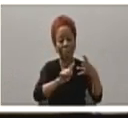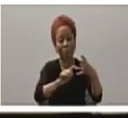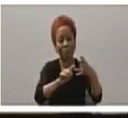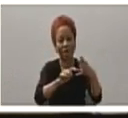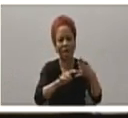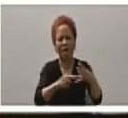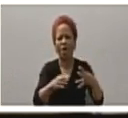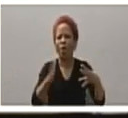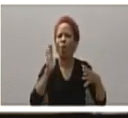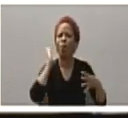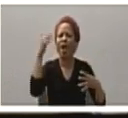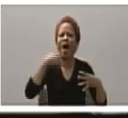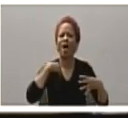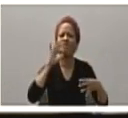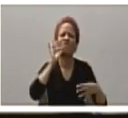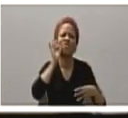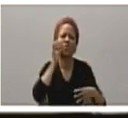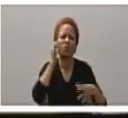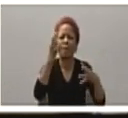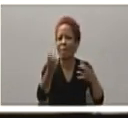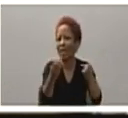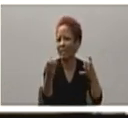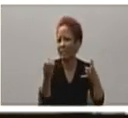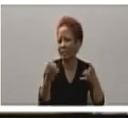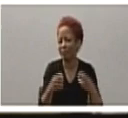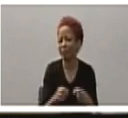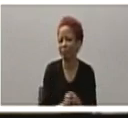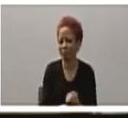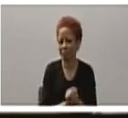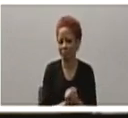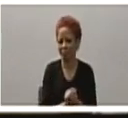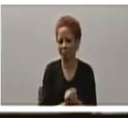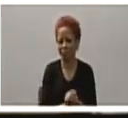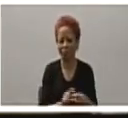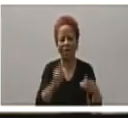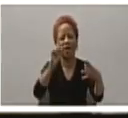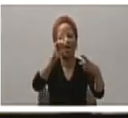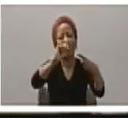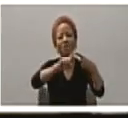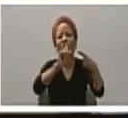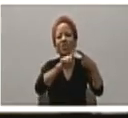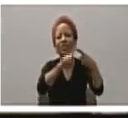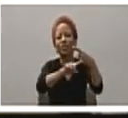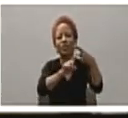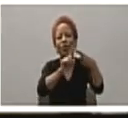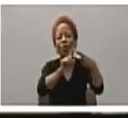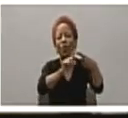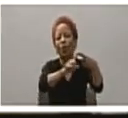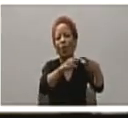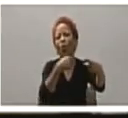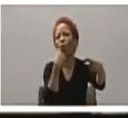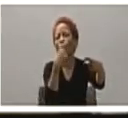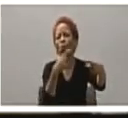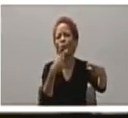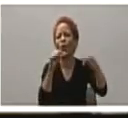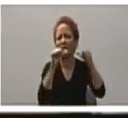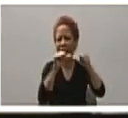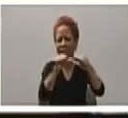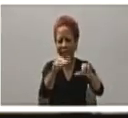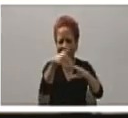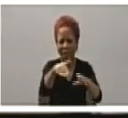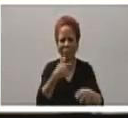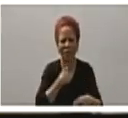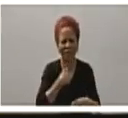bears fruit in plenty. First, whoever remains in me. We know that to